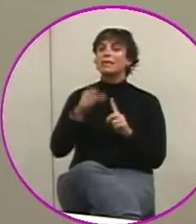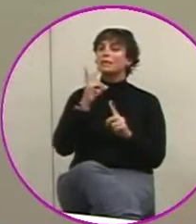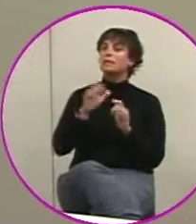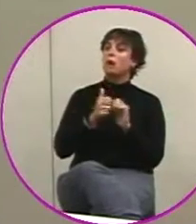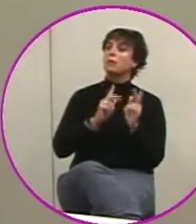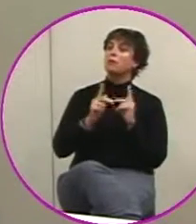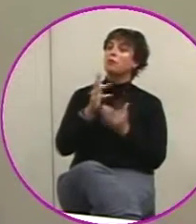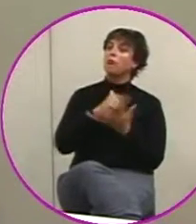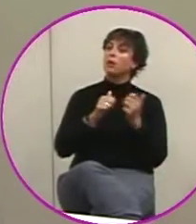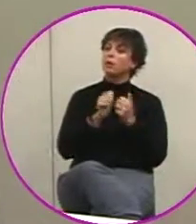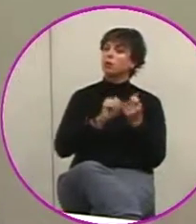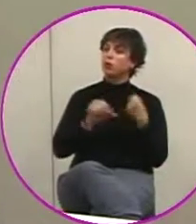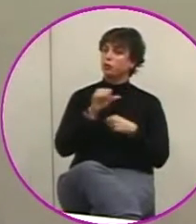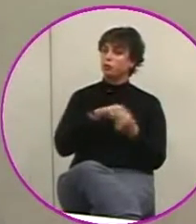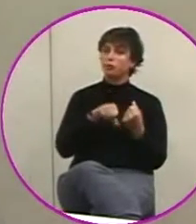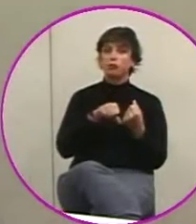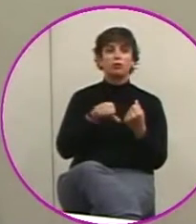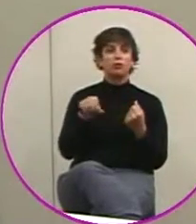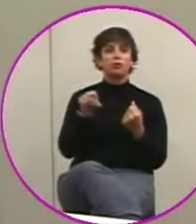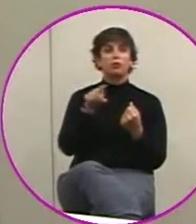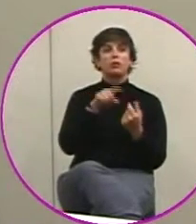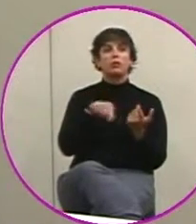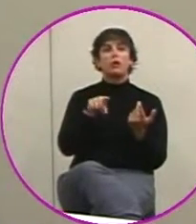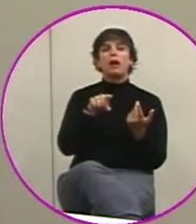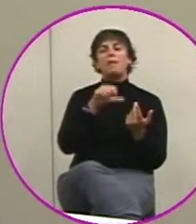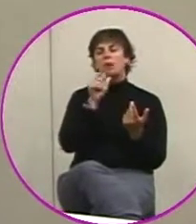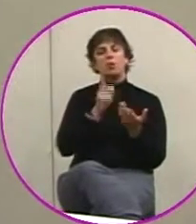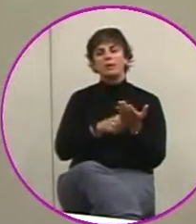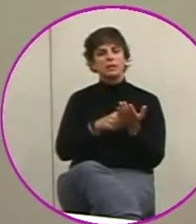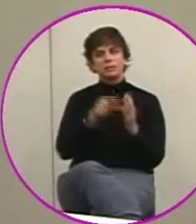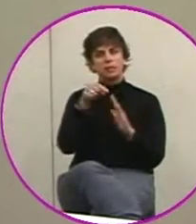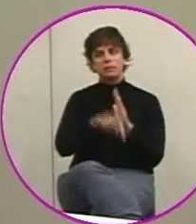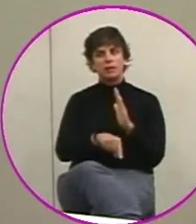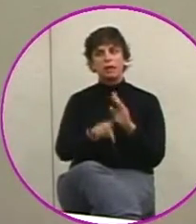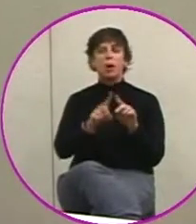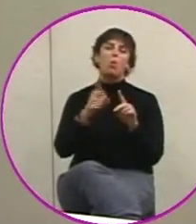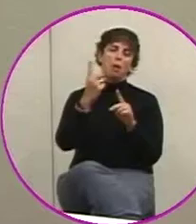other. I'm not going to go into that except for one piece.